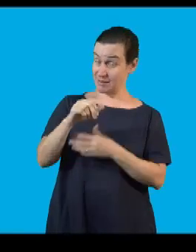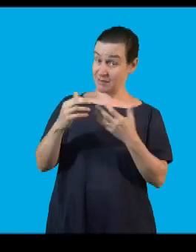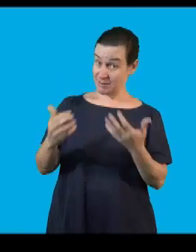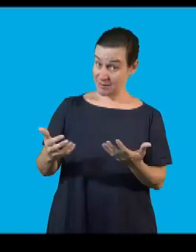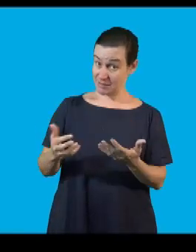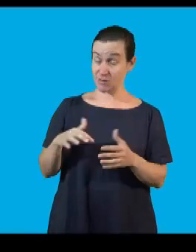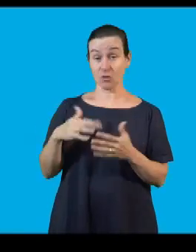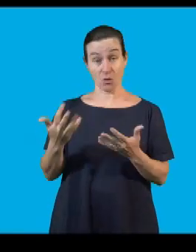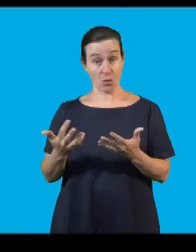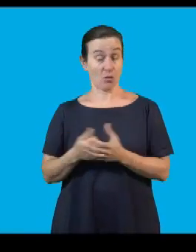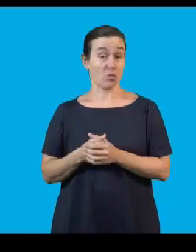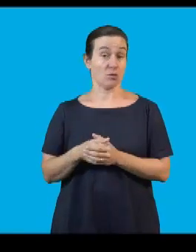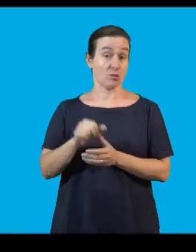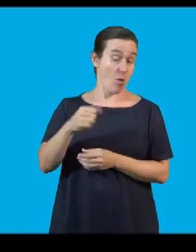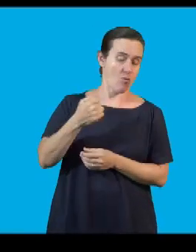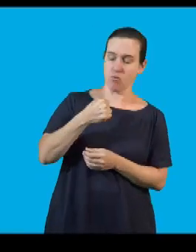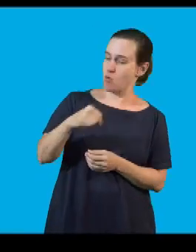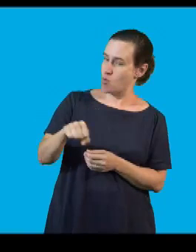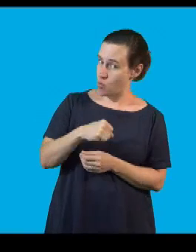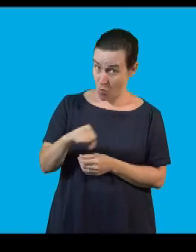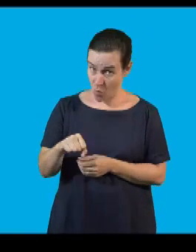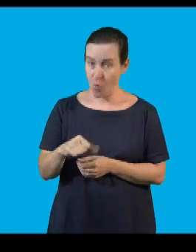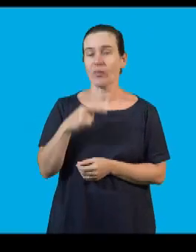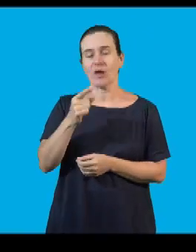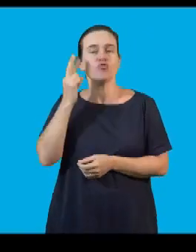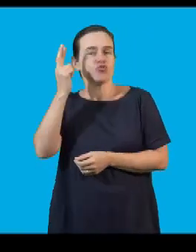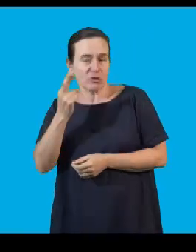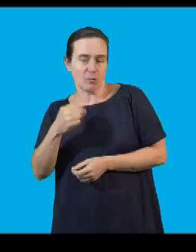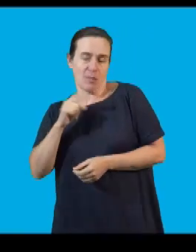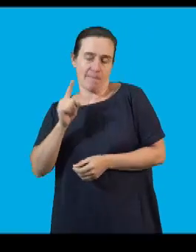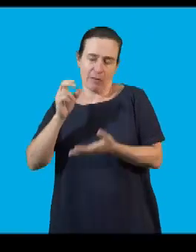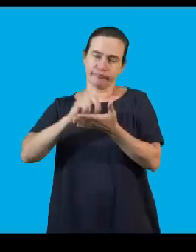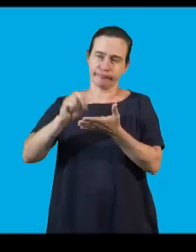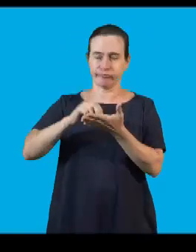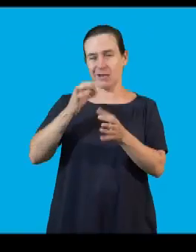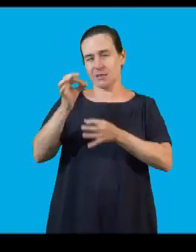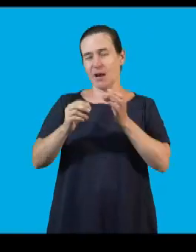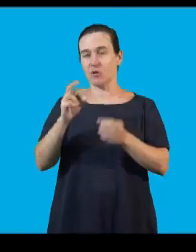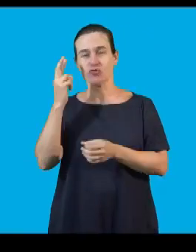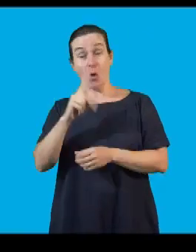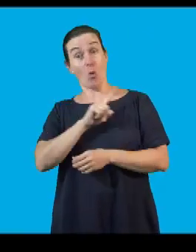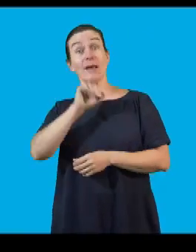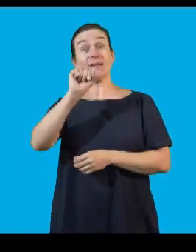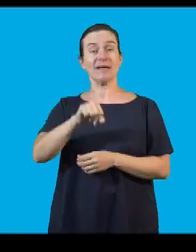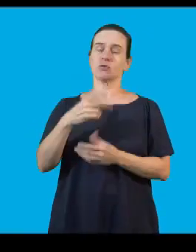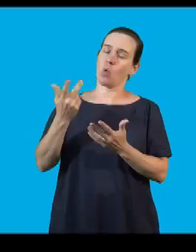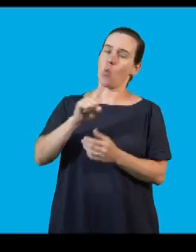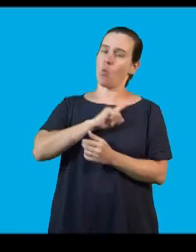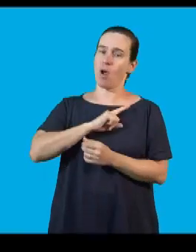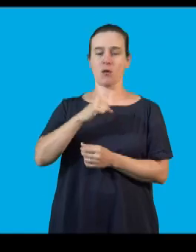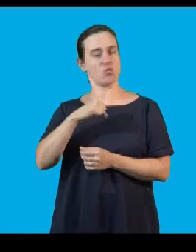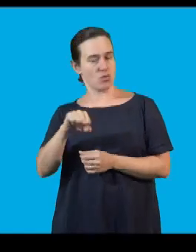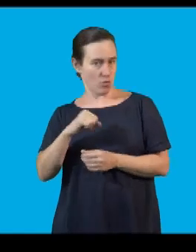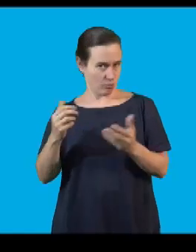me, the paper needs to be answered in a yes or no response, and then give a reason for why